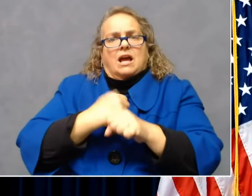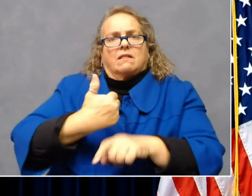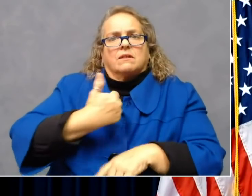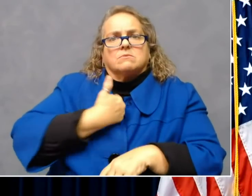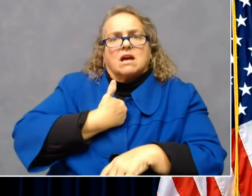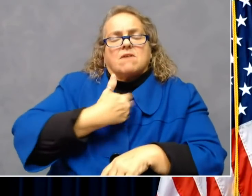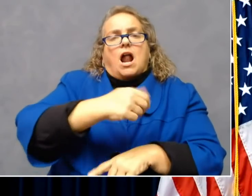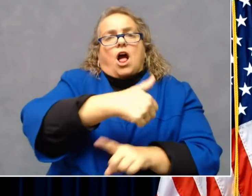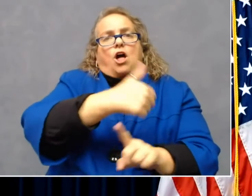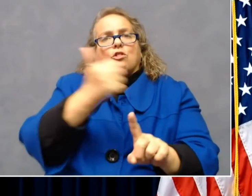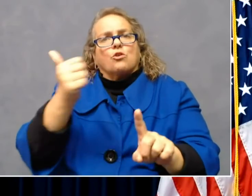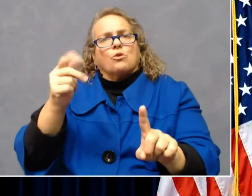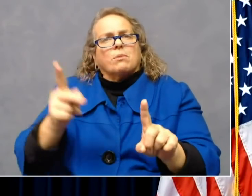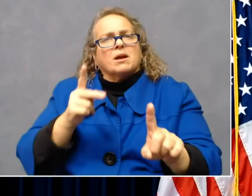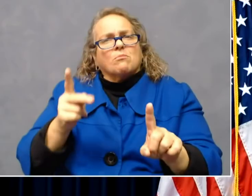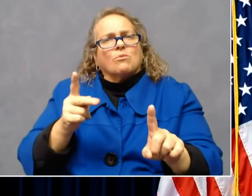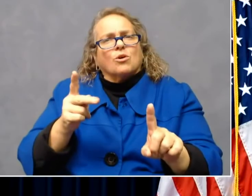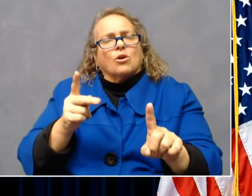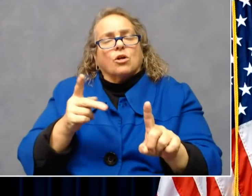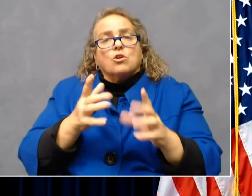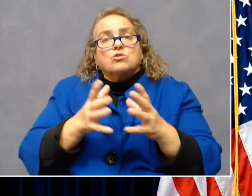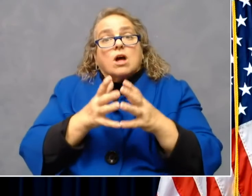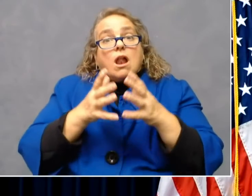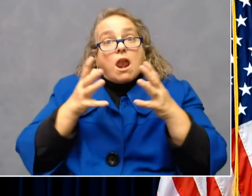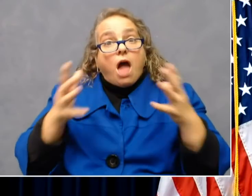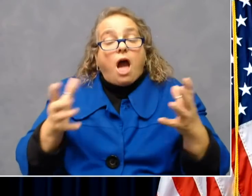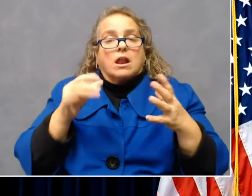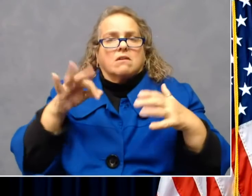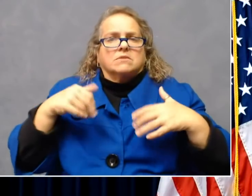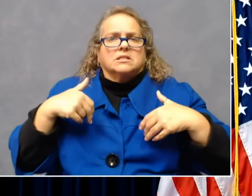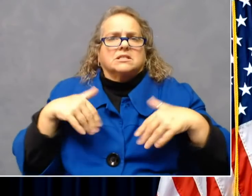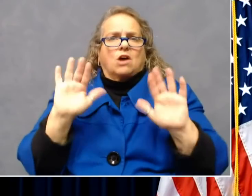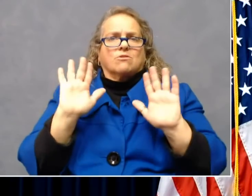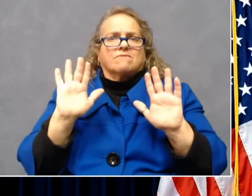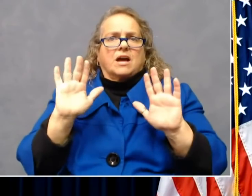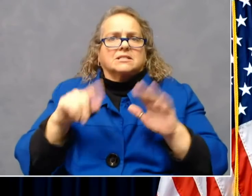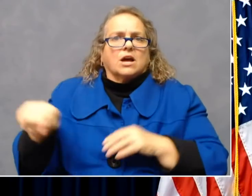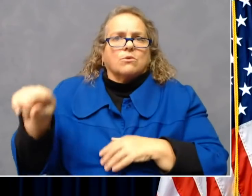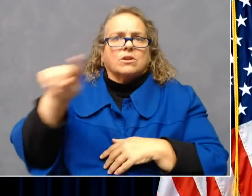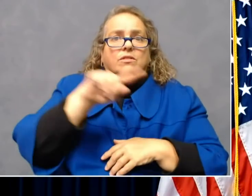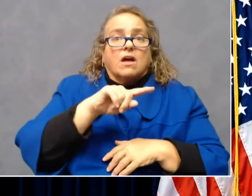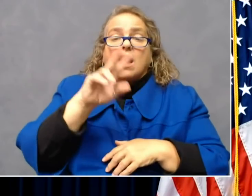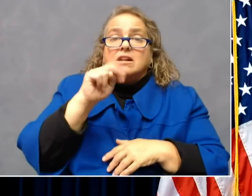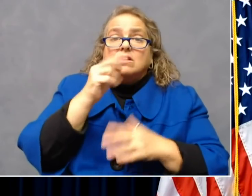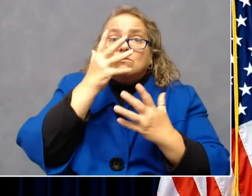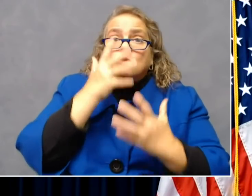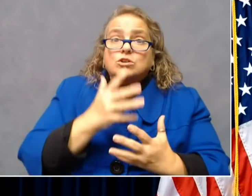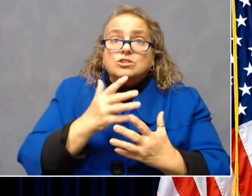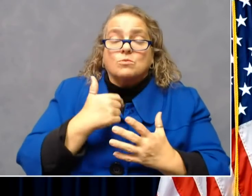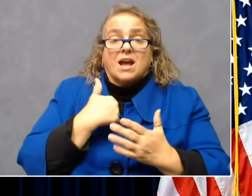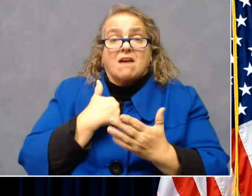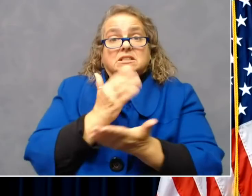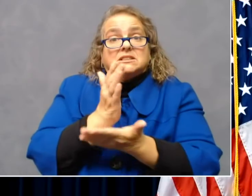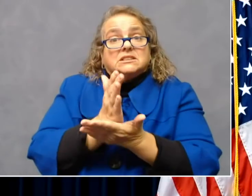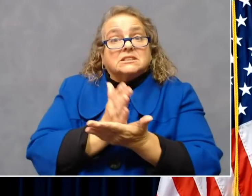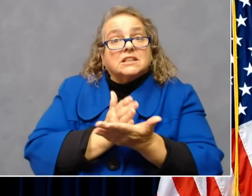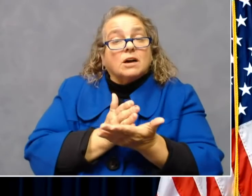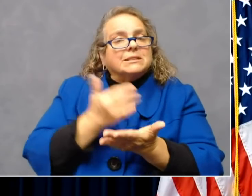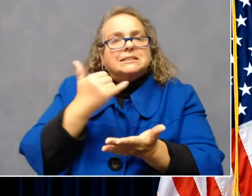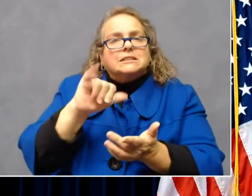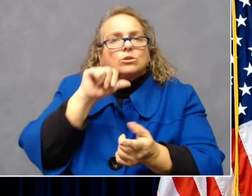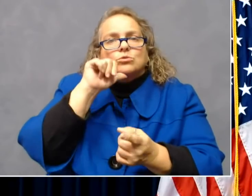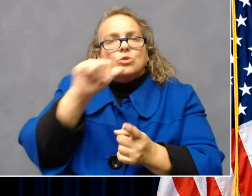There's a huge amount of sacrifice out there. Unfortunately, we have some that still don't recognize